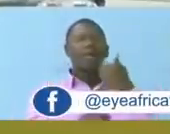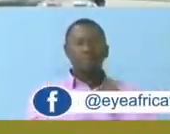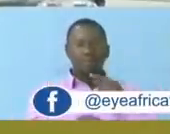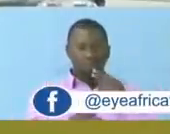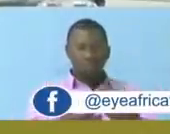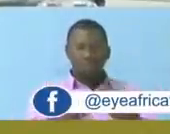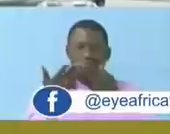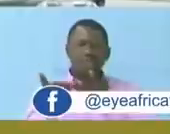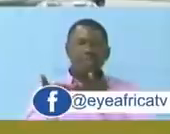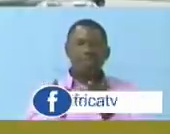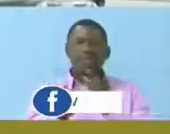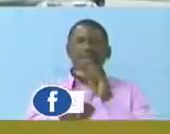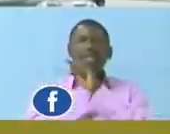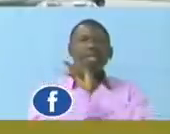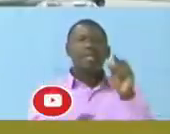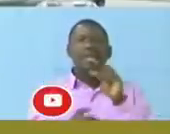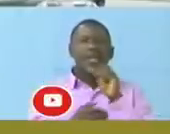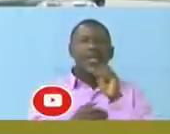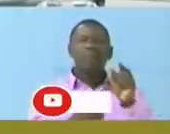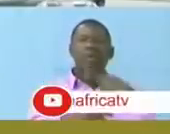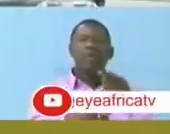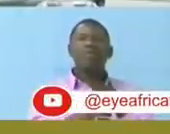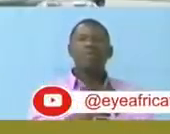tourism industry, TDA.